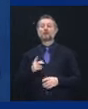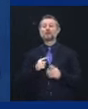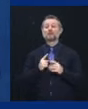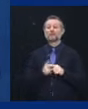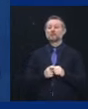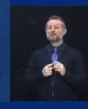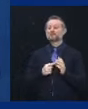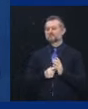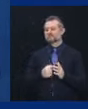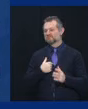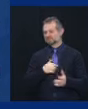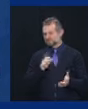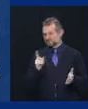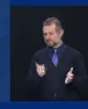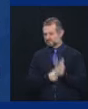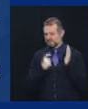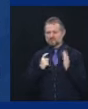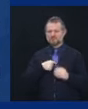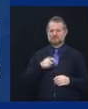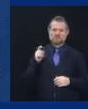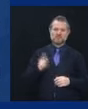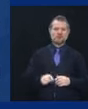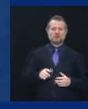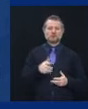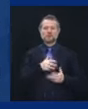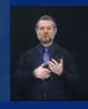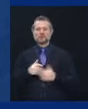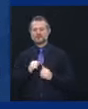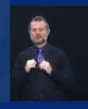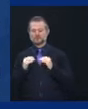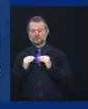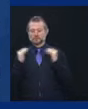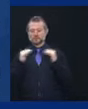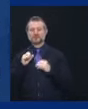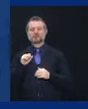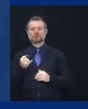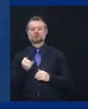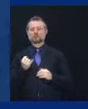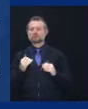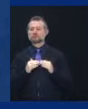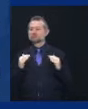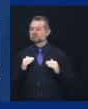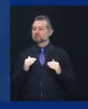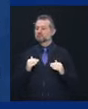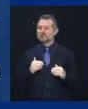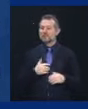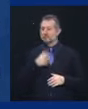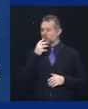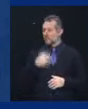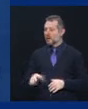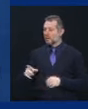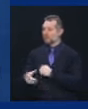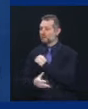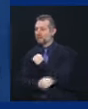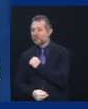equity. I don't want it to be the places, the poor places, and